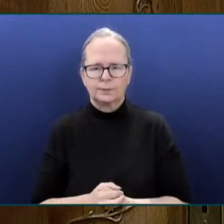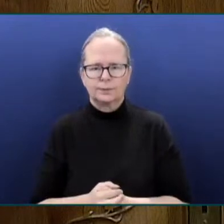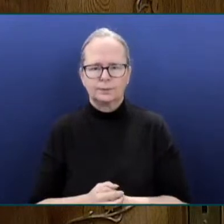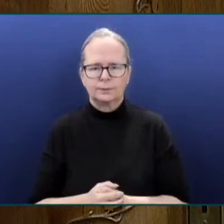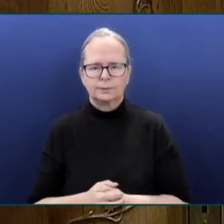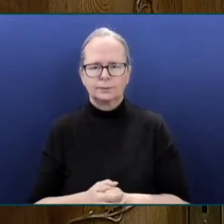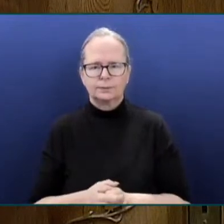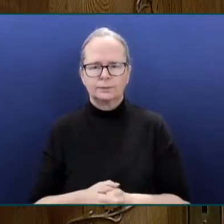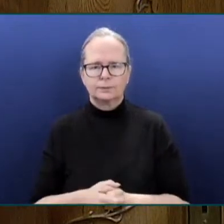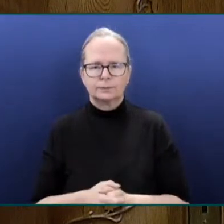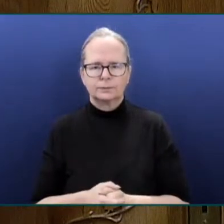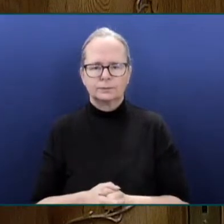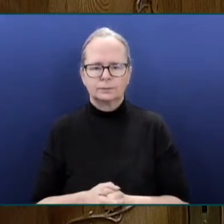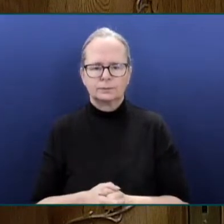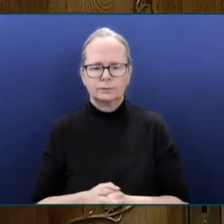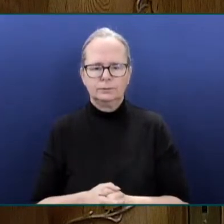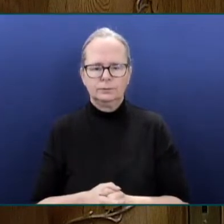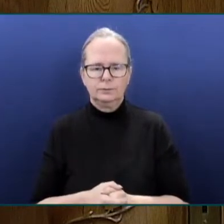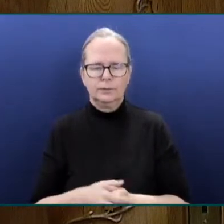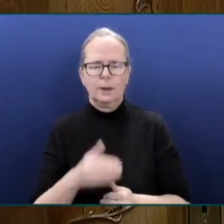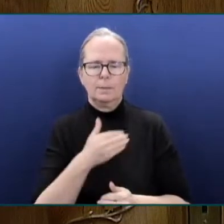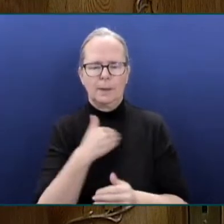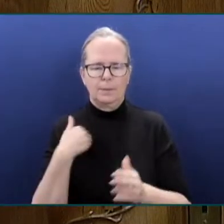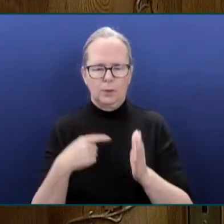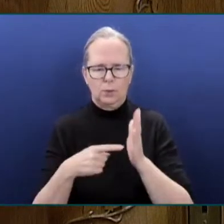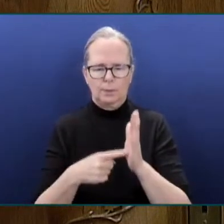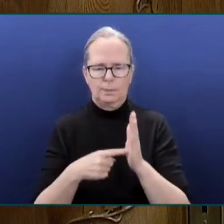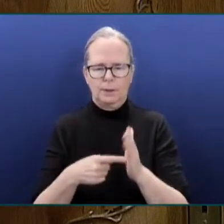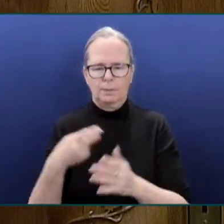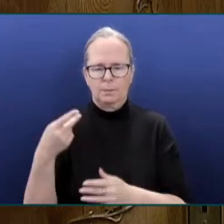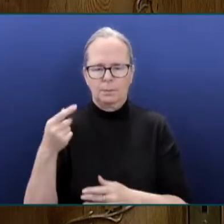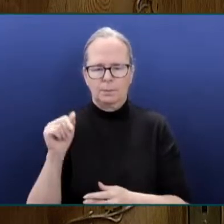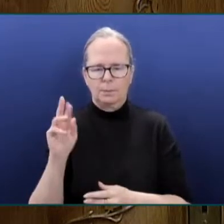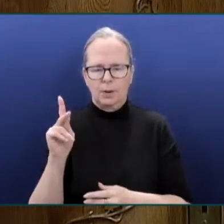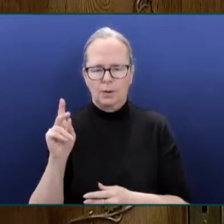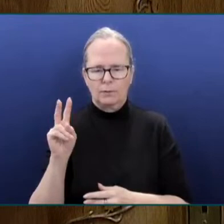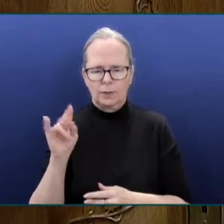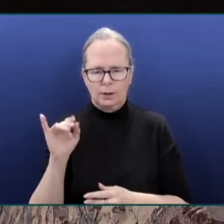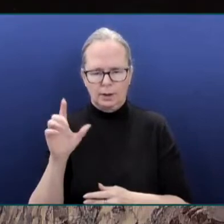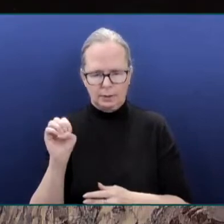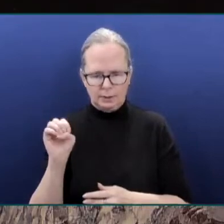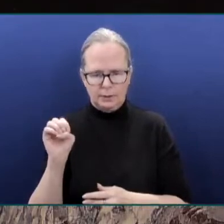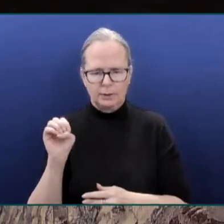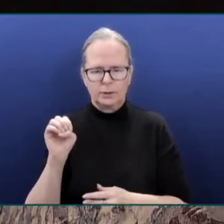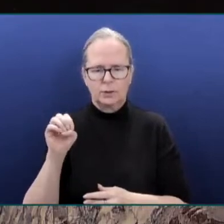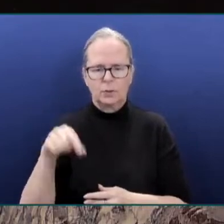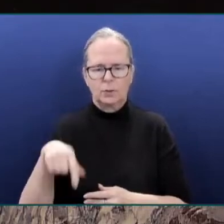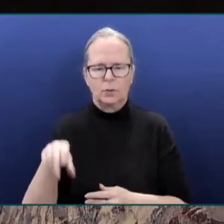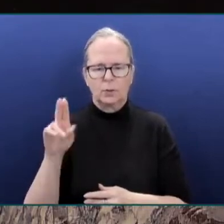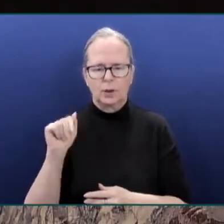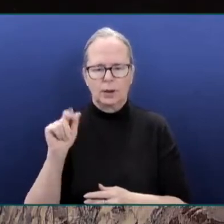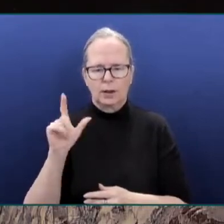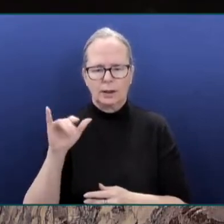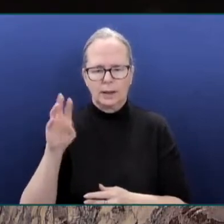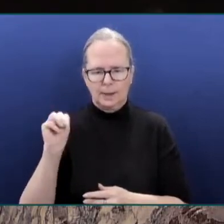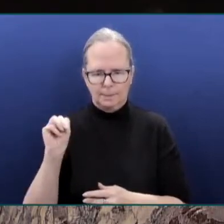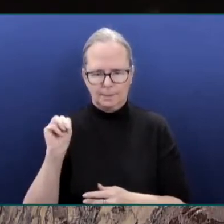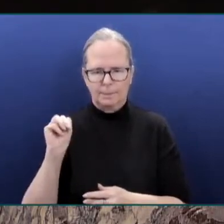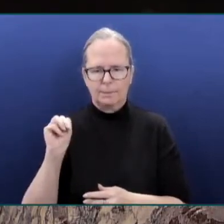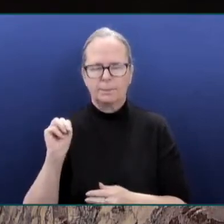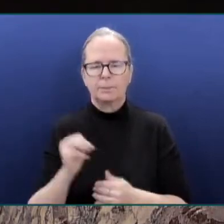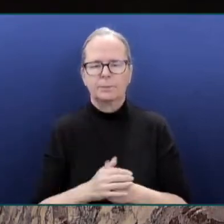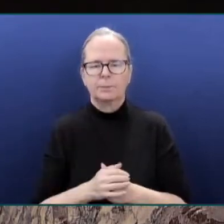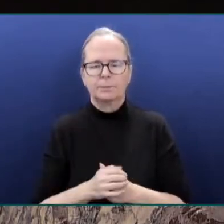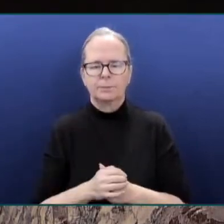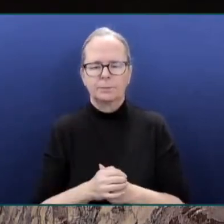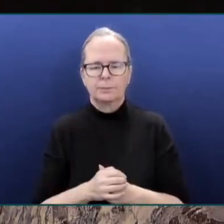Member for Parksville, Qualicum. Thank you, Honourable Speaker. Next time you're flying back from a vacation in Mexico, imagine you're traveling that